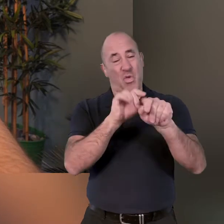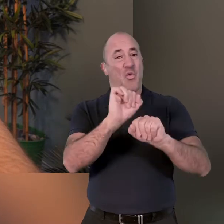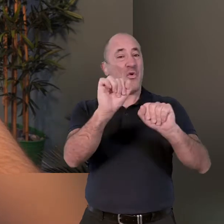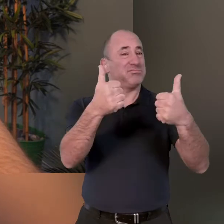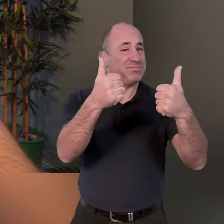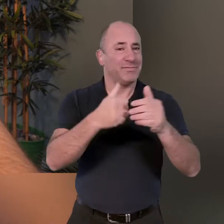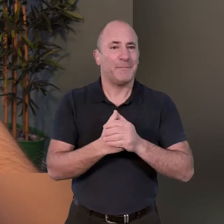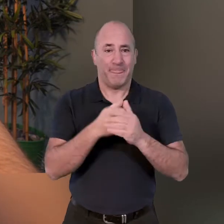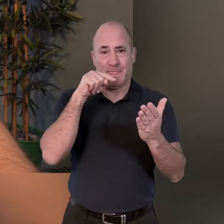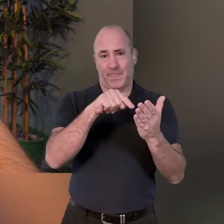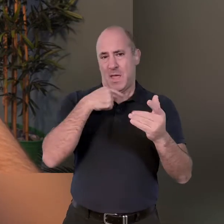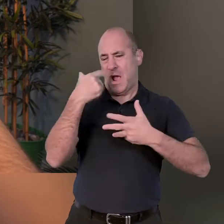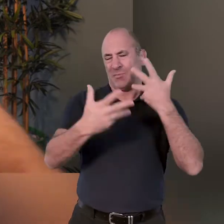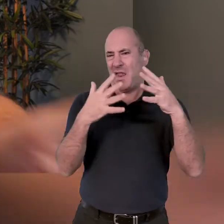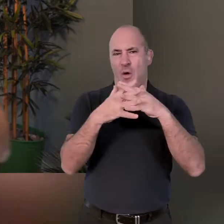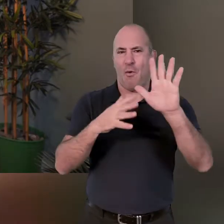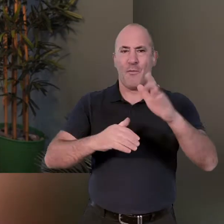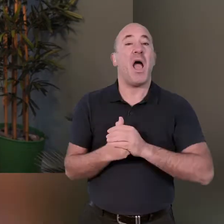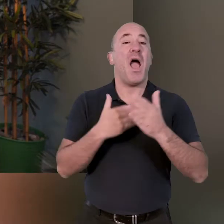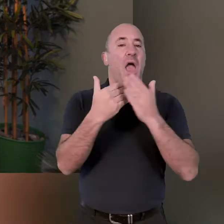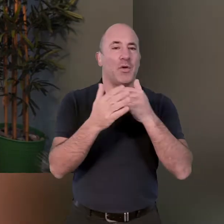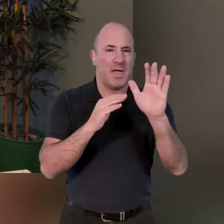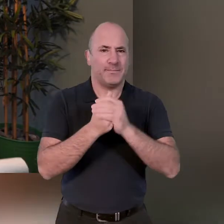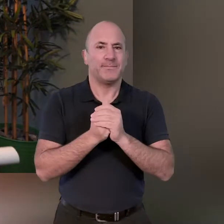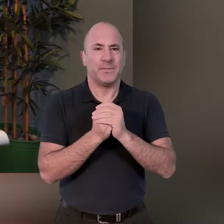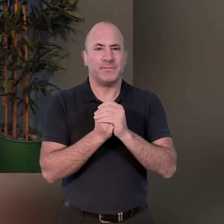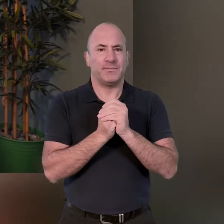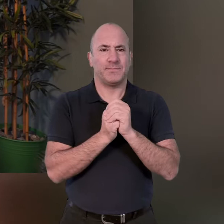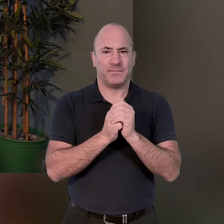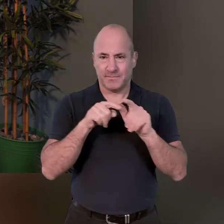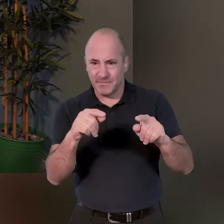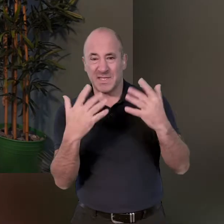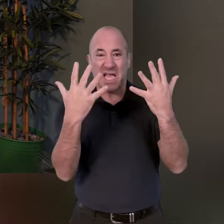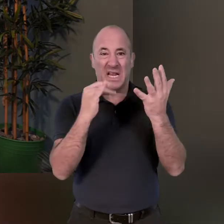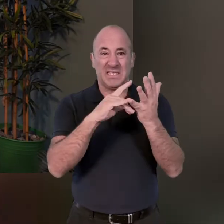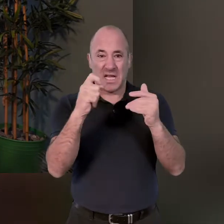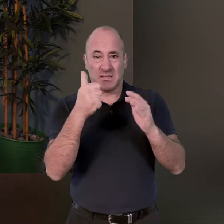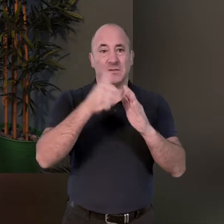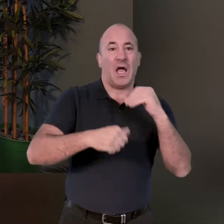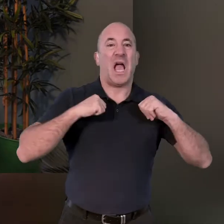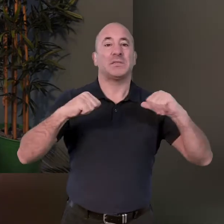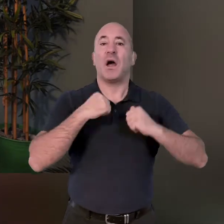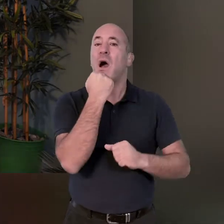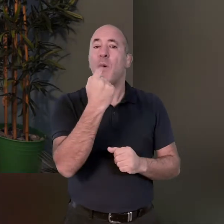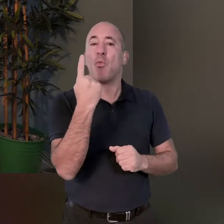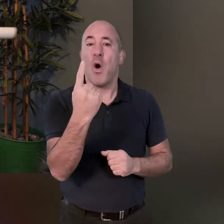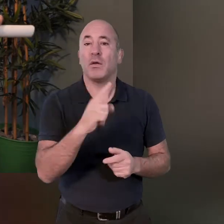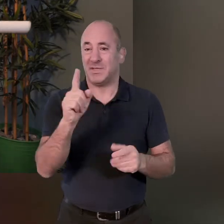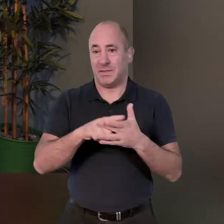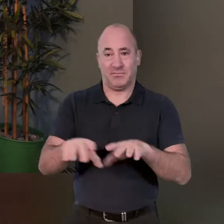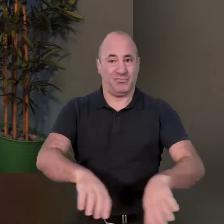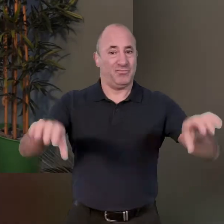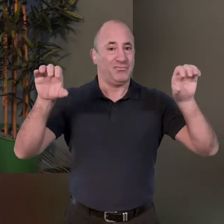I'll explain a little bit more how that works. Anyway, we're going to go in 10 seconds. Exercise number 1, we're going to put both hands out forwards, just